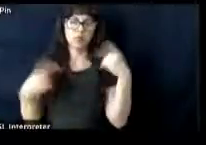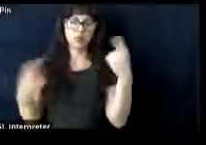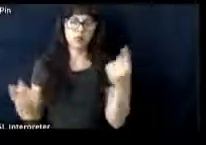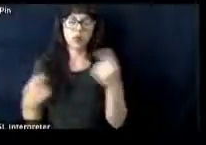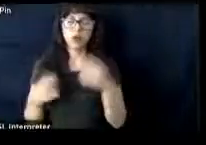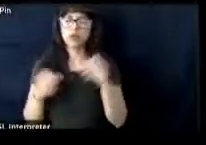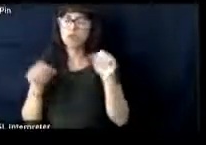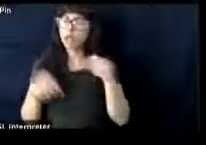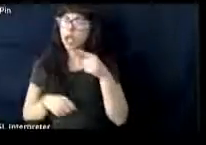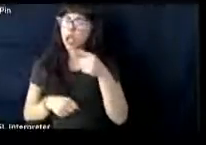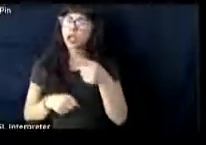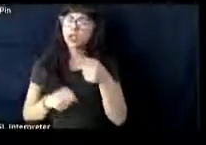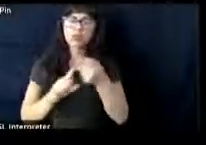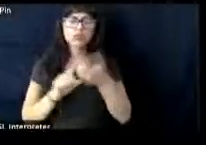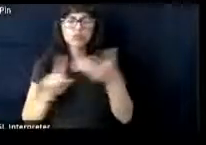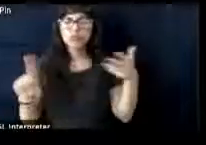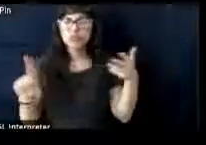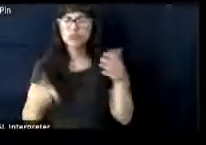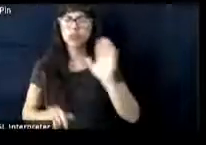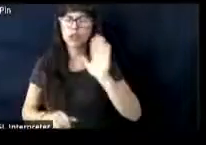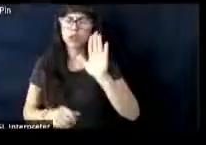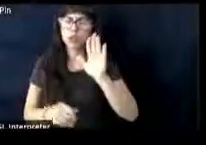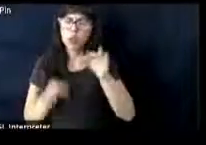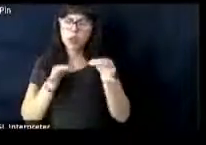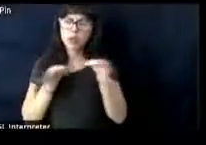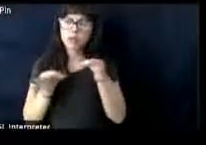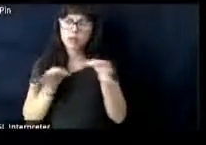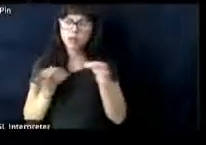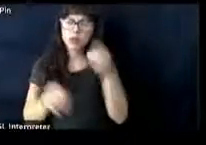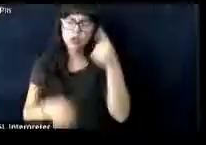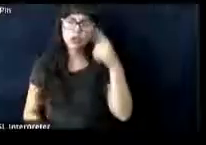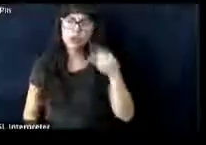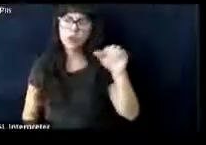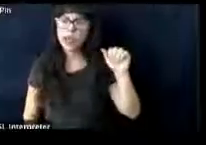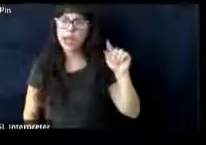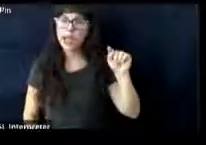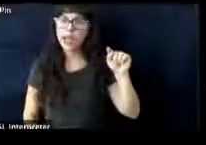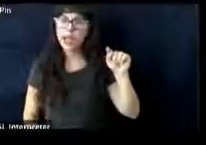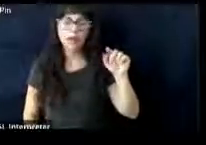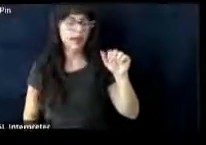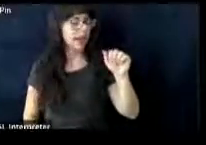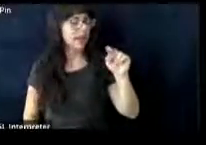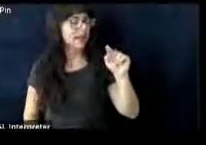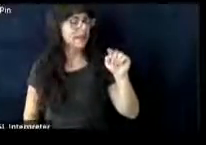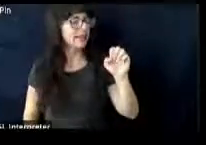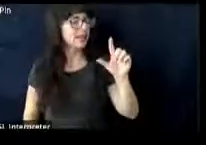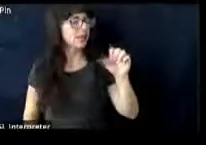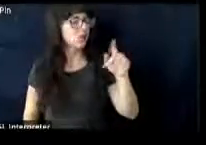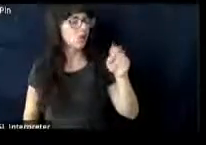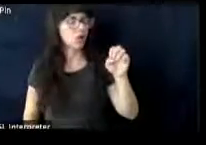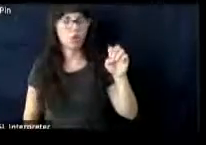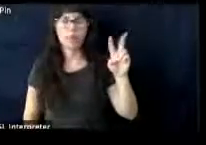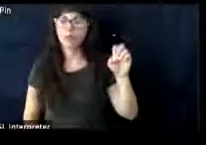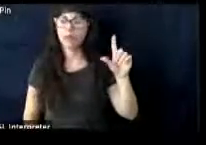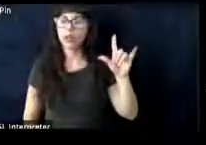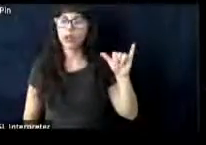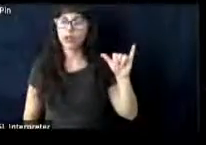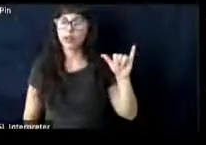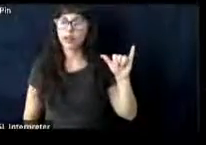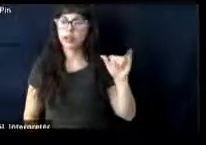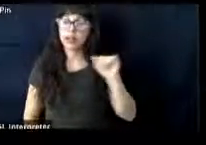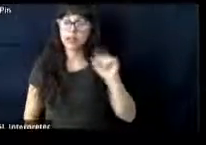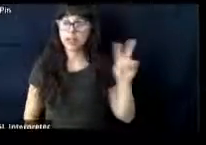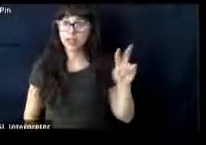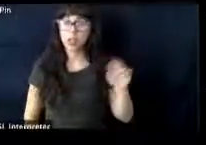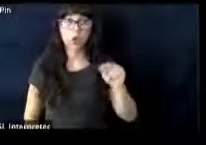Can you give us your definition of the Antelope Valley, possibly with the northern southern border and the